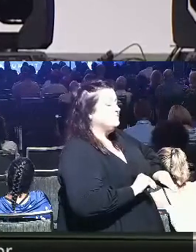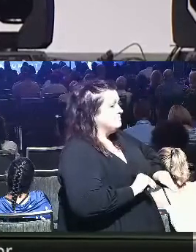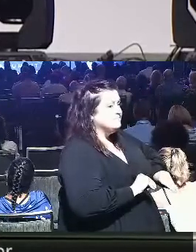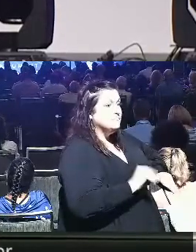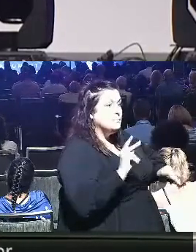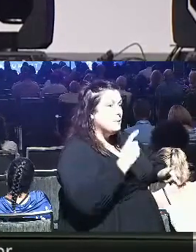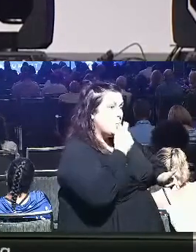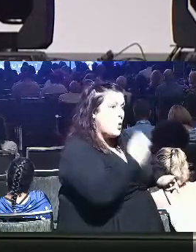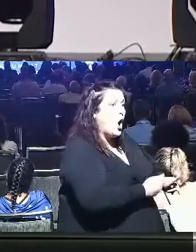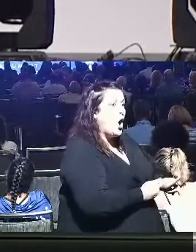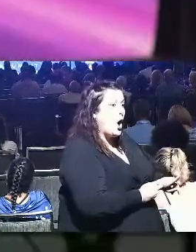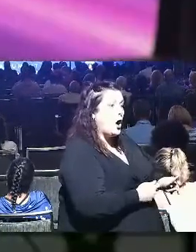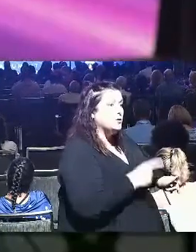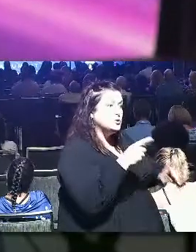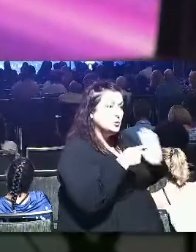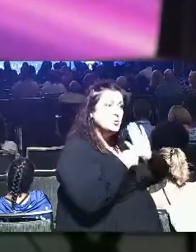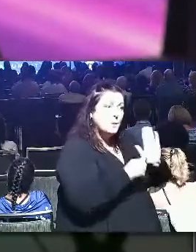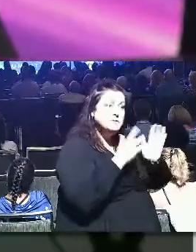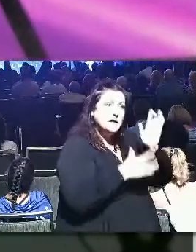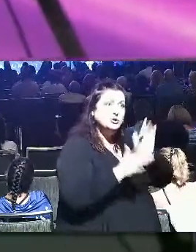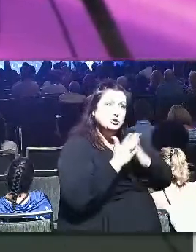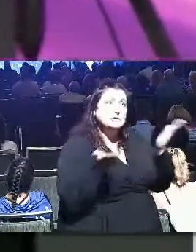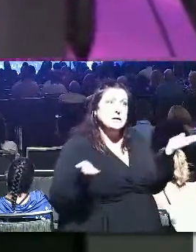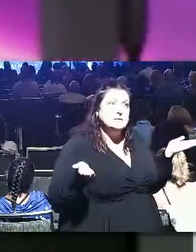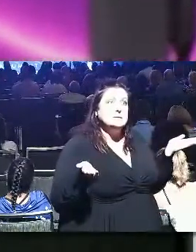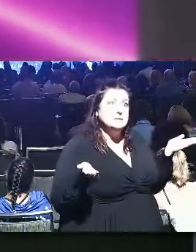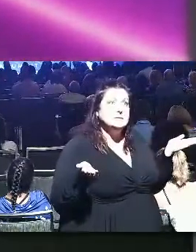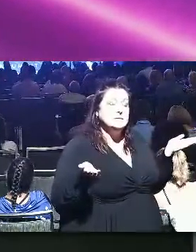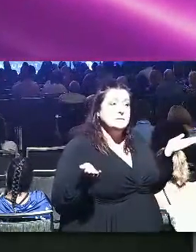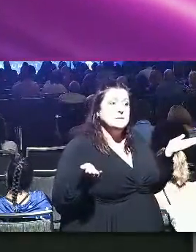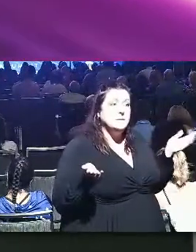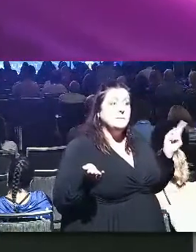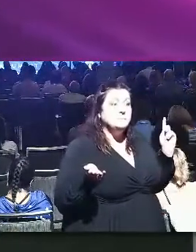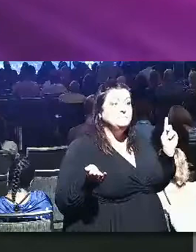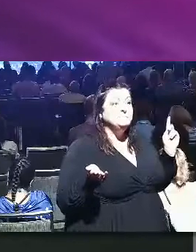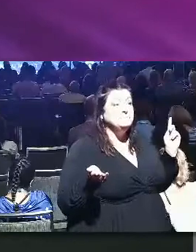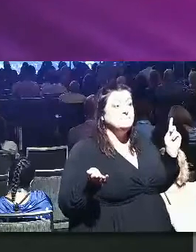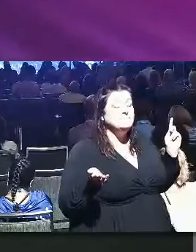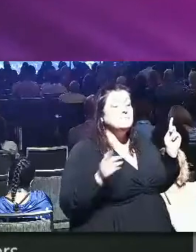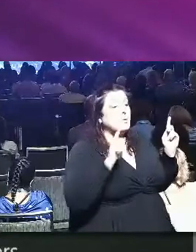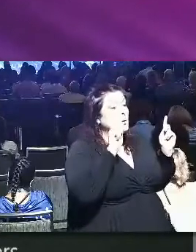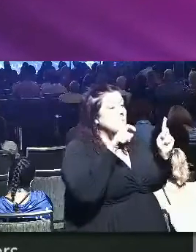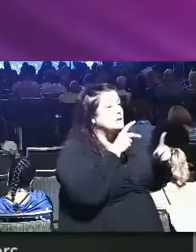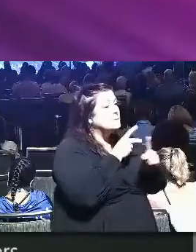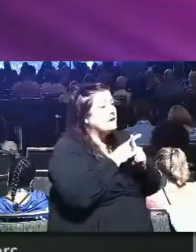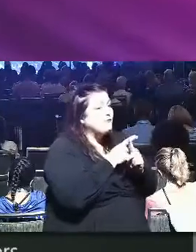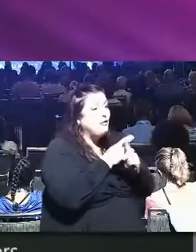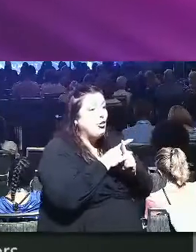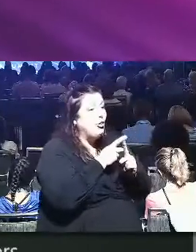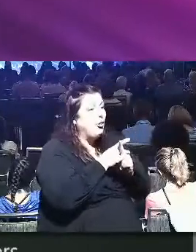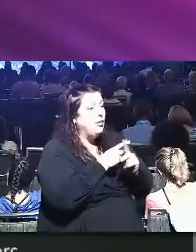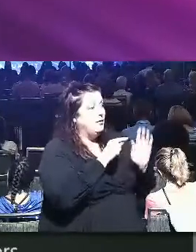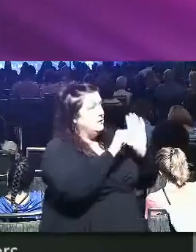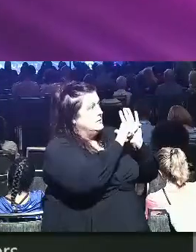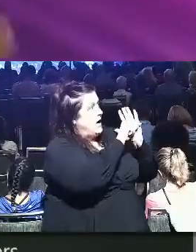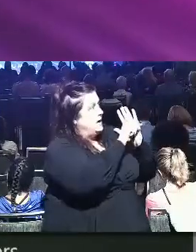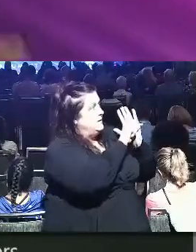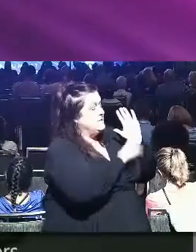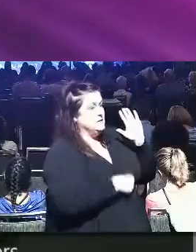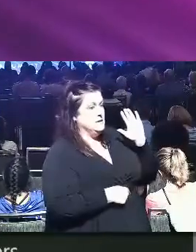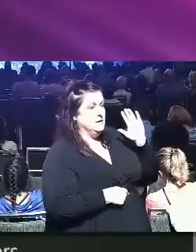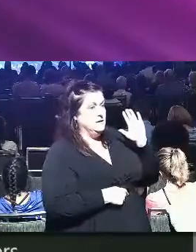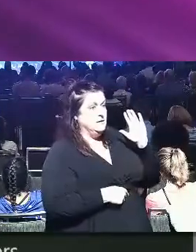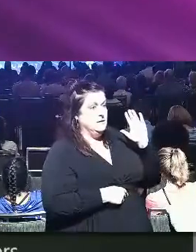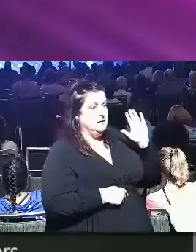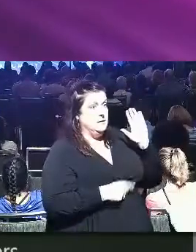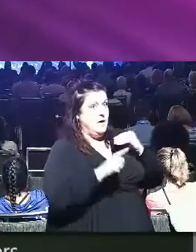Christian. Always representing Jesus as a Christian. Brothers and sisters, we must steer clear of negativity about the bride